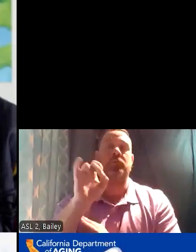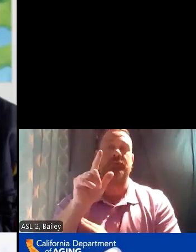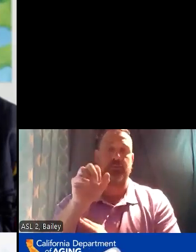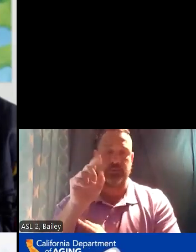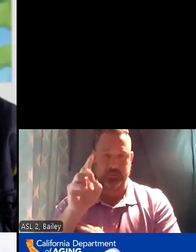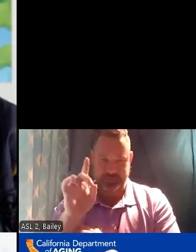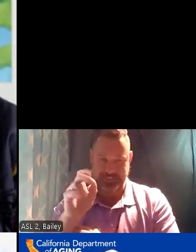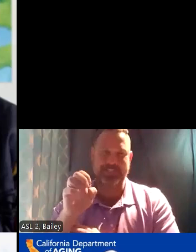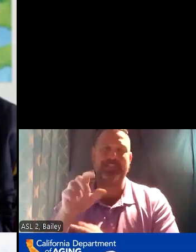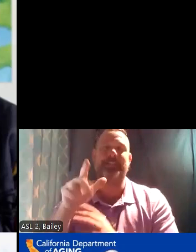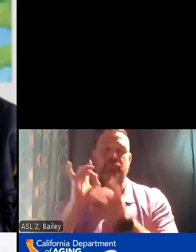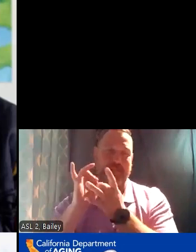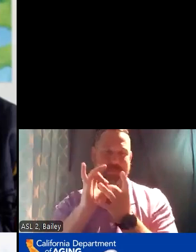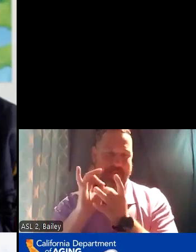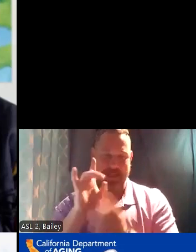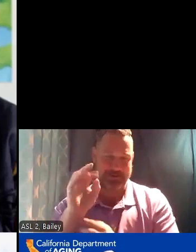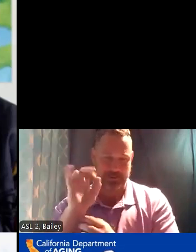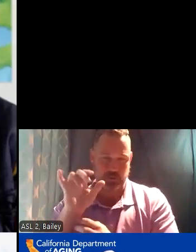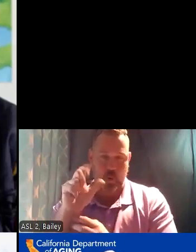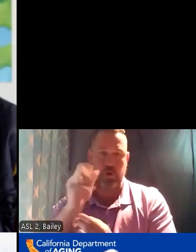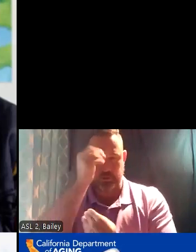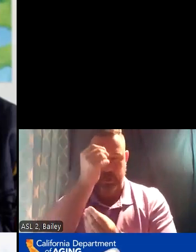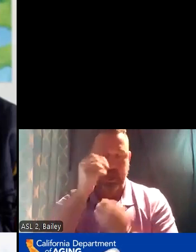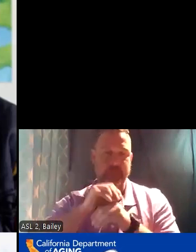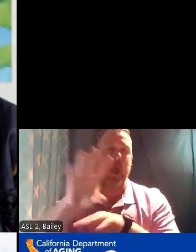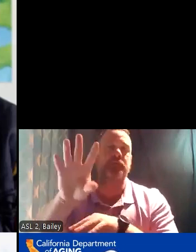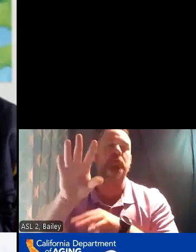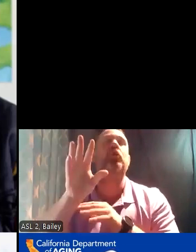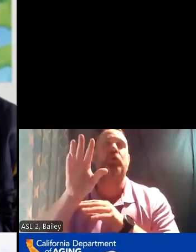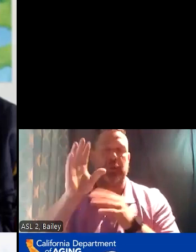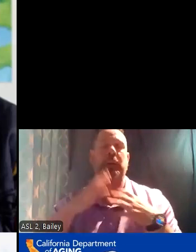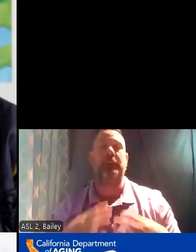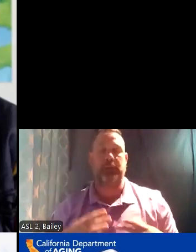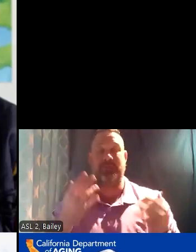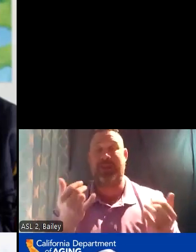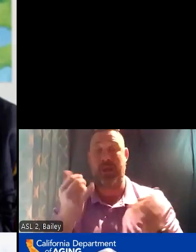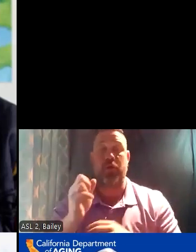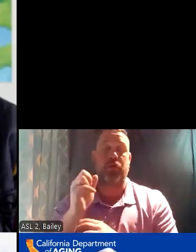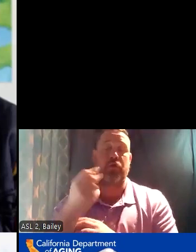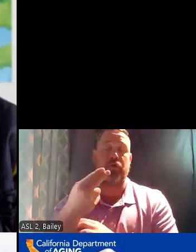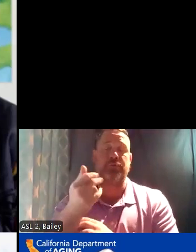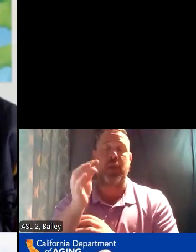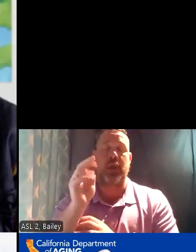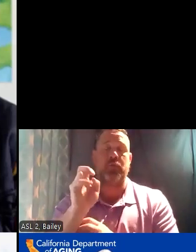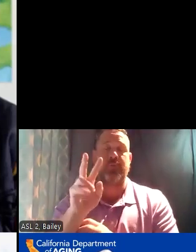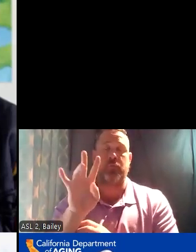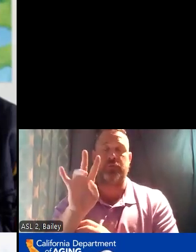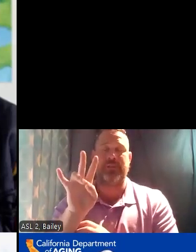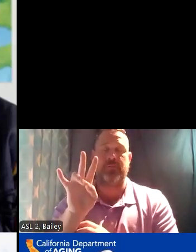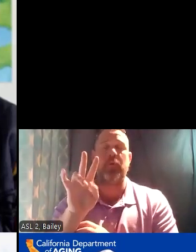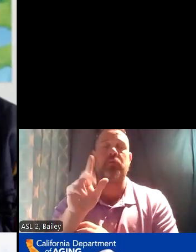and Related Disorders Advisory Committee. Today is Thursday, November 7th,